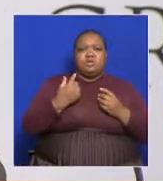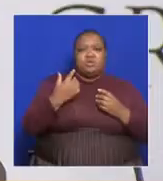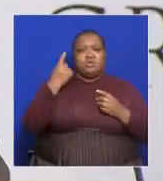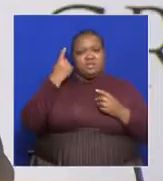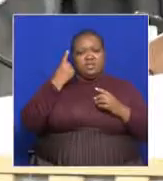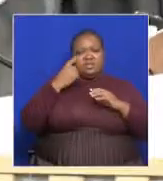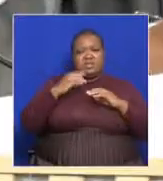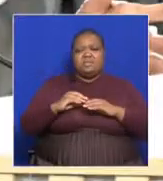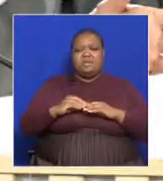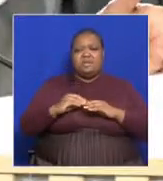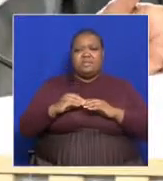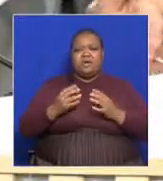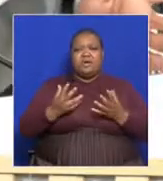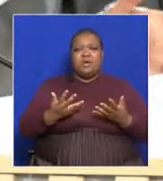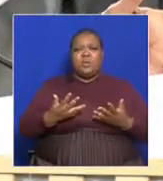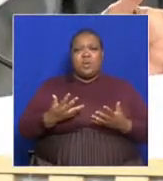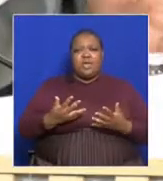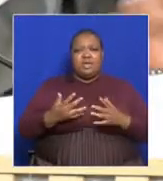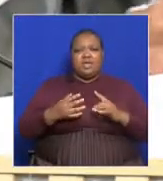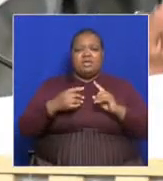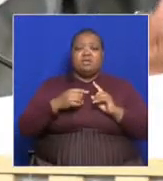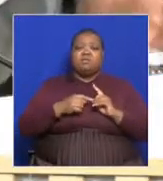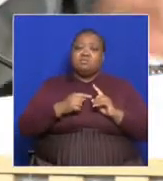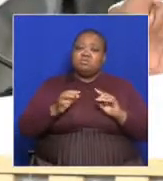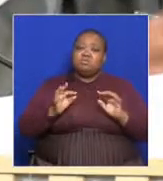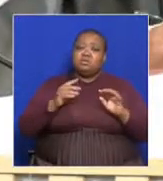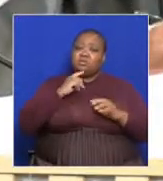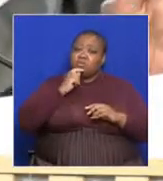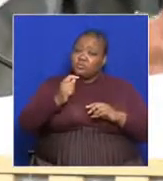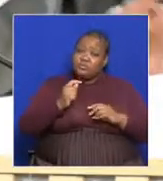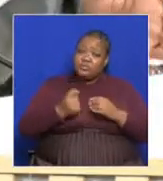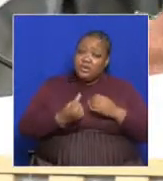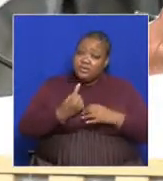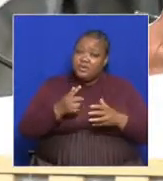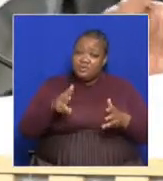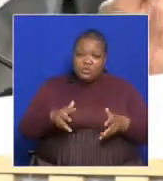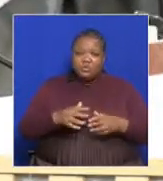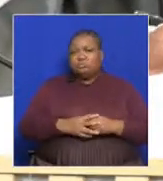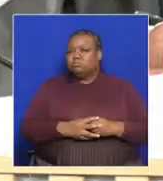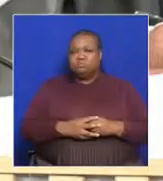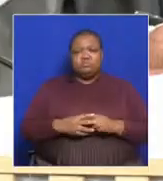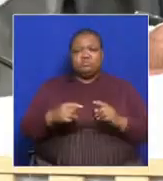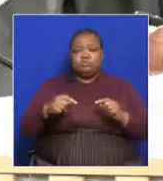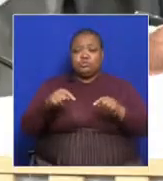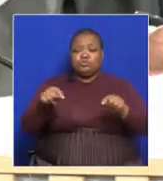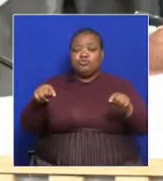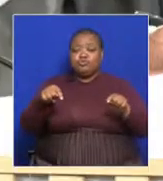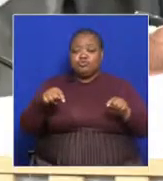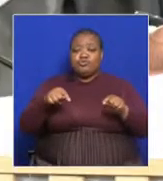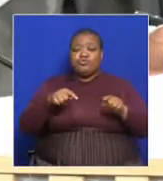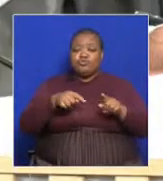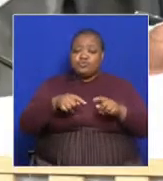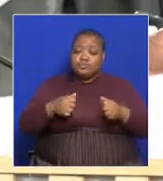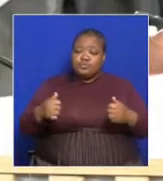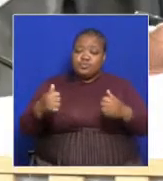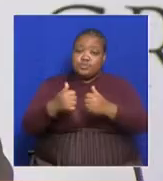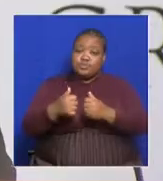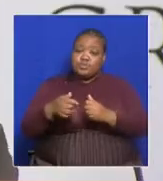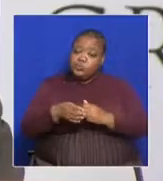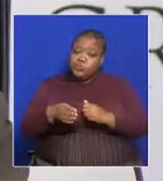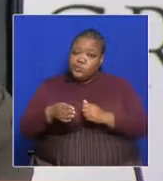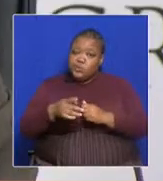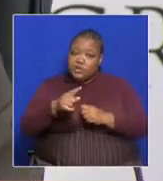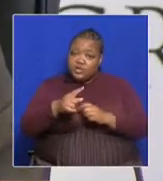is, that's not an accurate reflection of what happened. You were in the very room where he was told there are allegations against you. Okay?